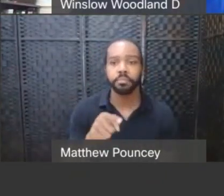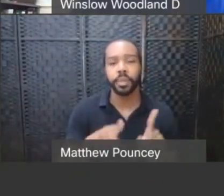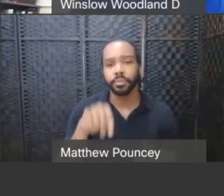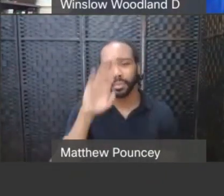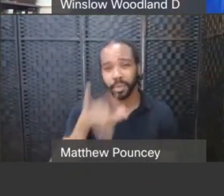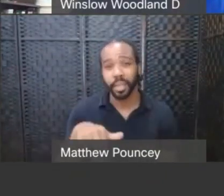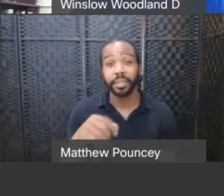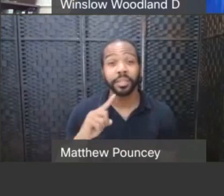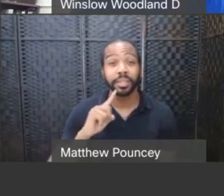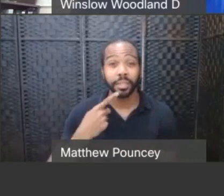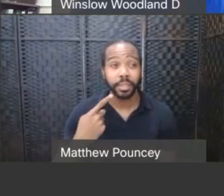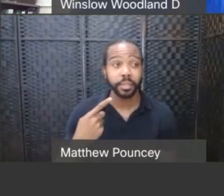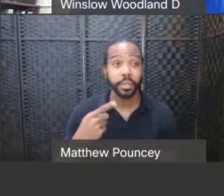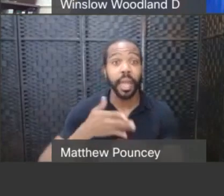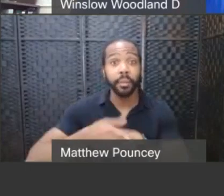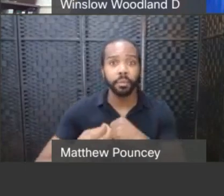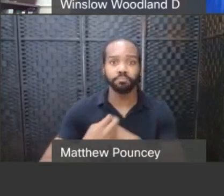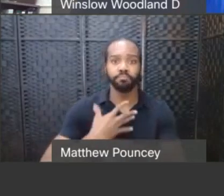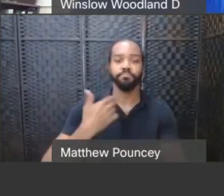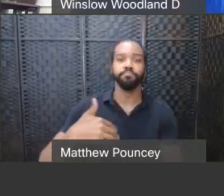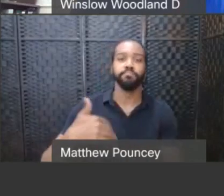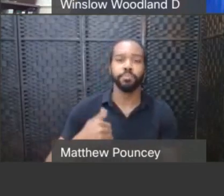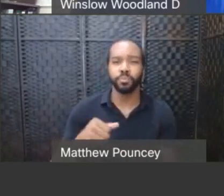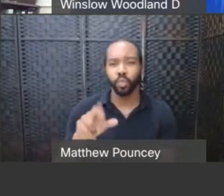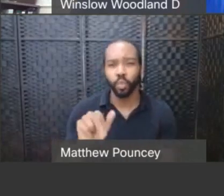serious side effects are rare.